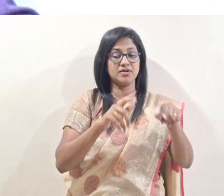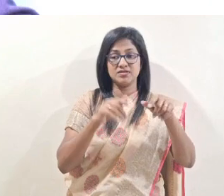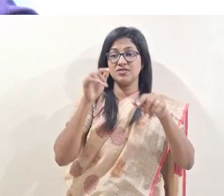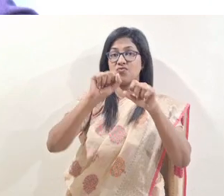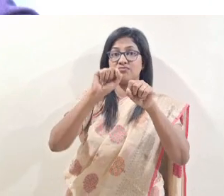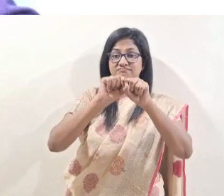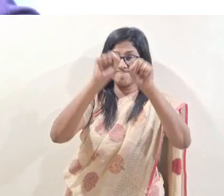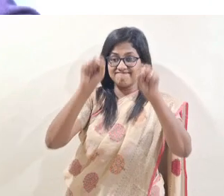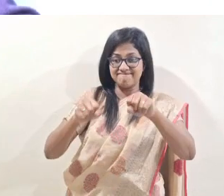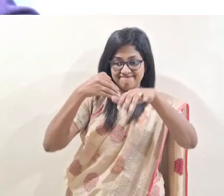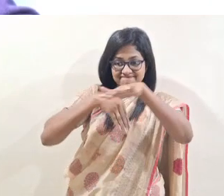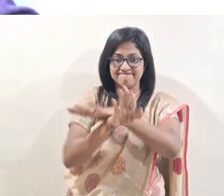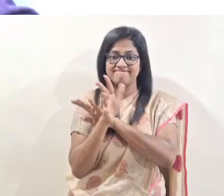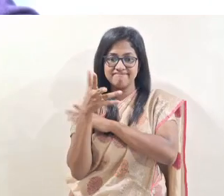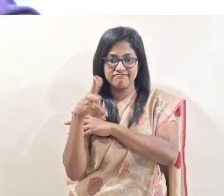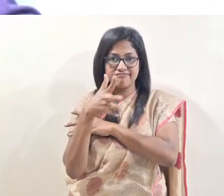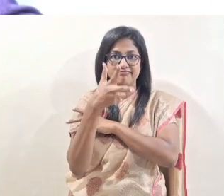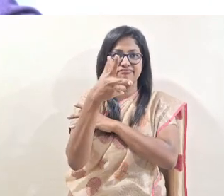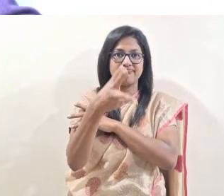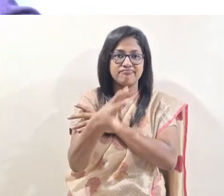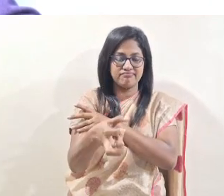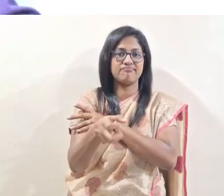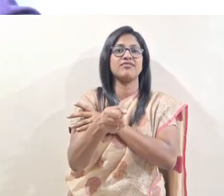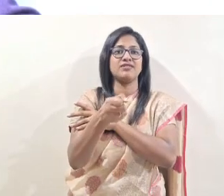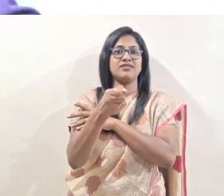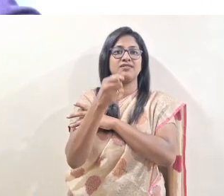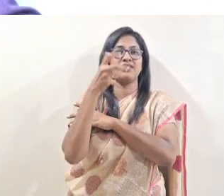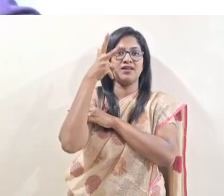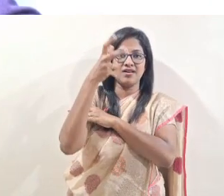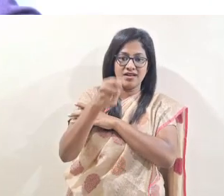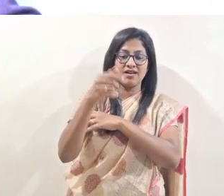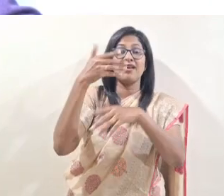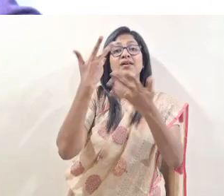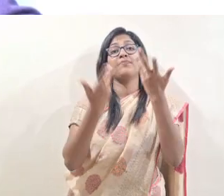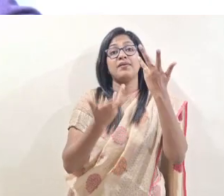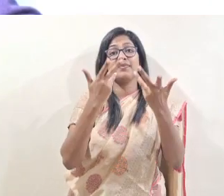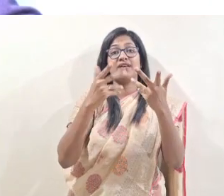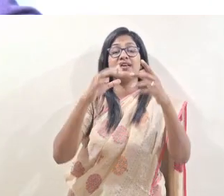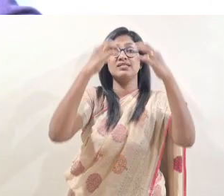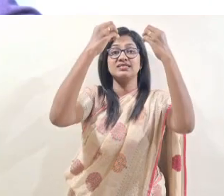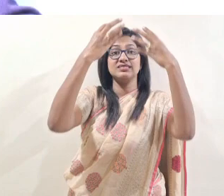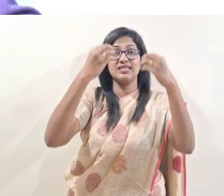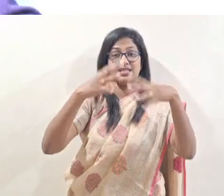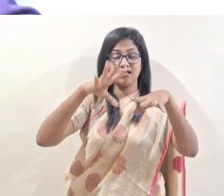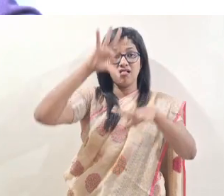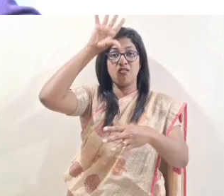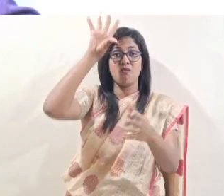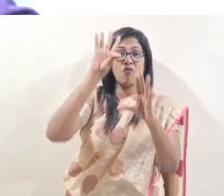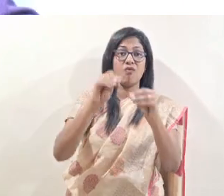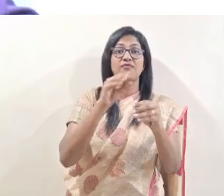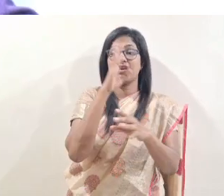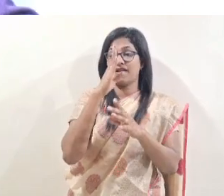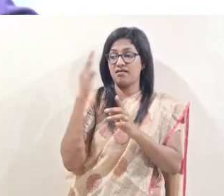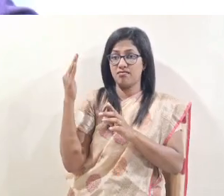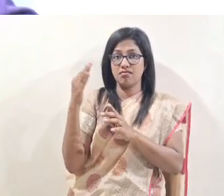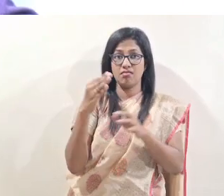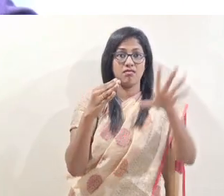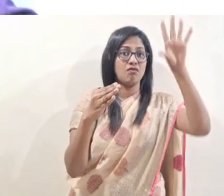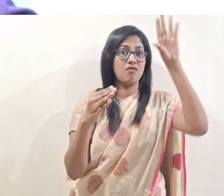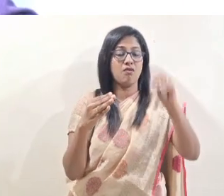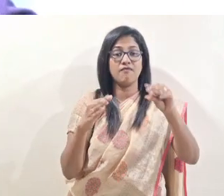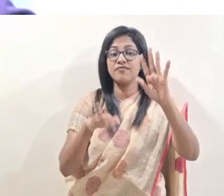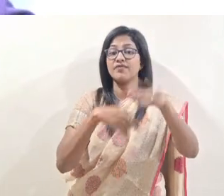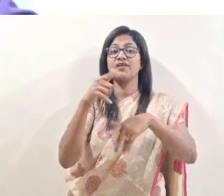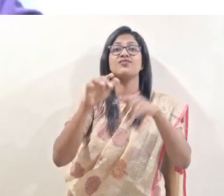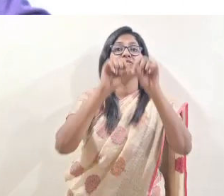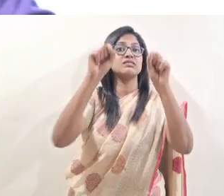into your control system network and turns off the signals coming from one of the trains. You will have mayhem